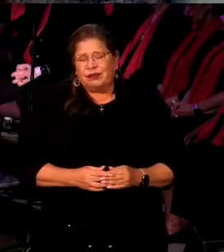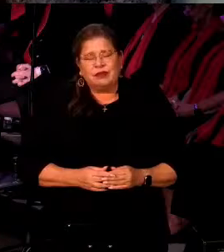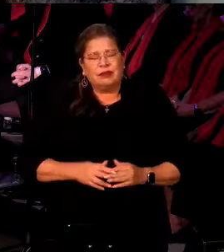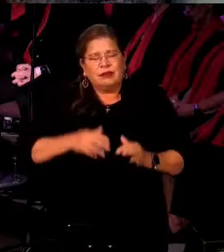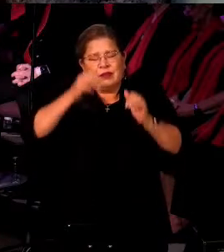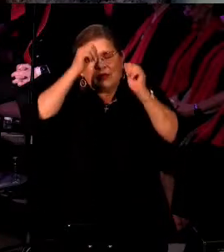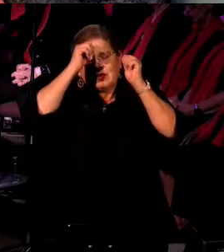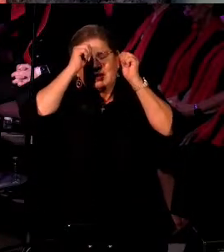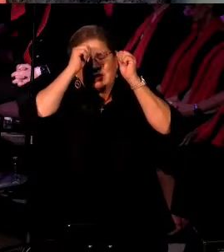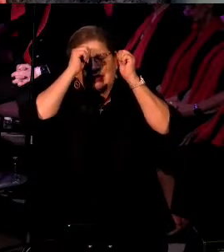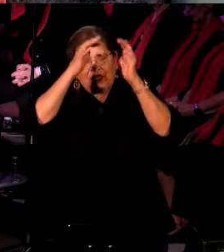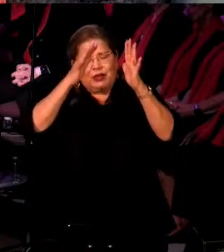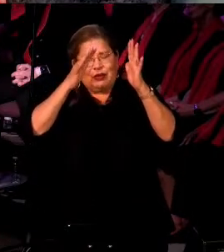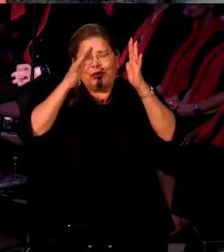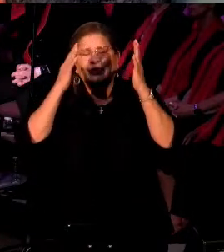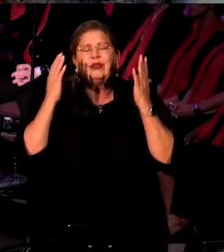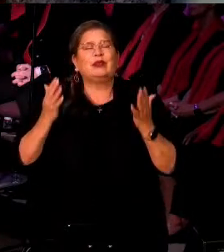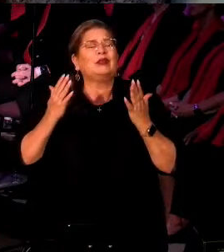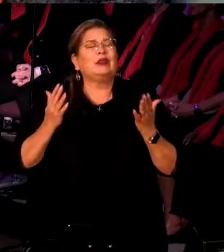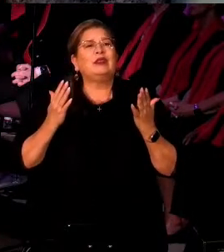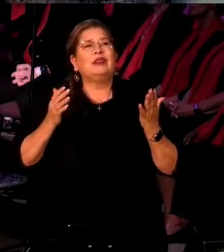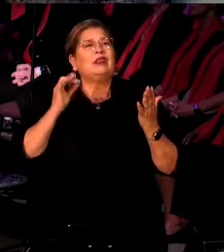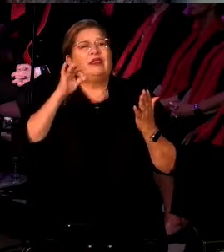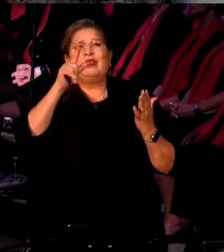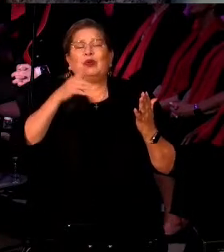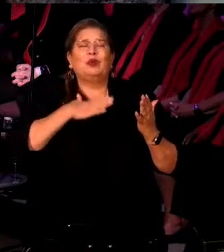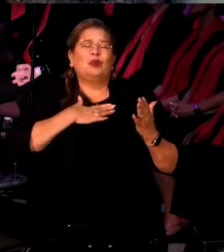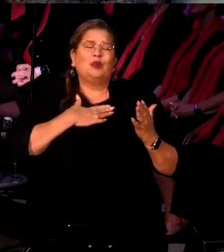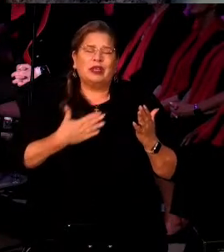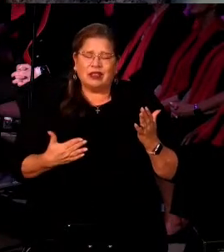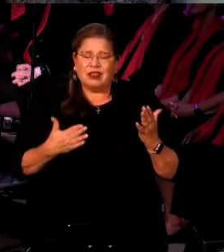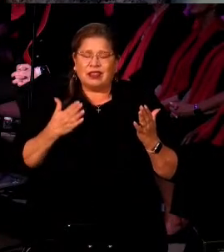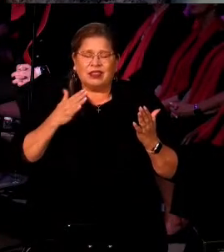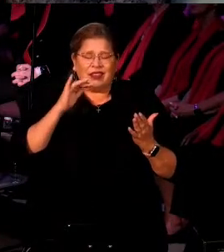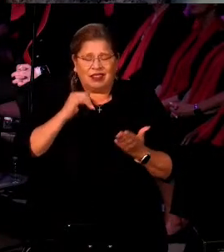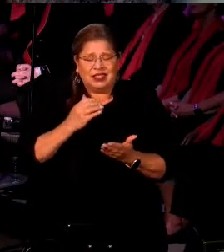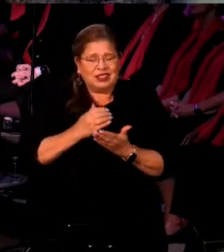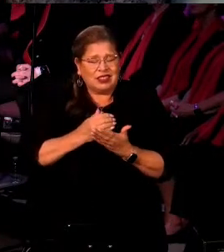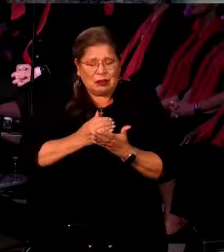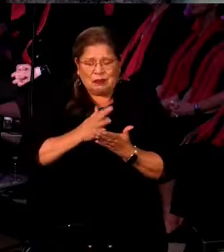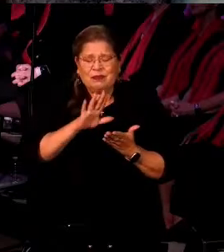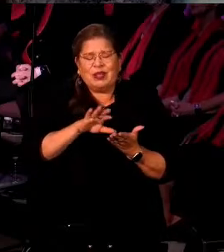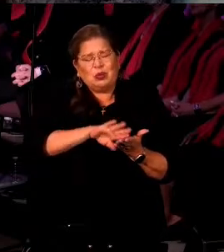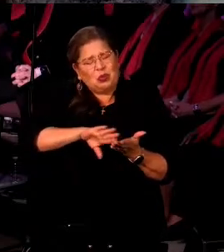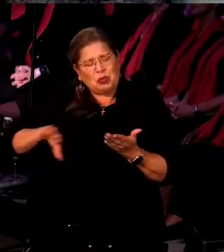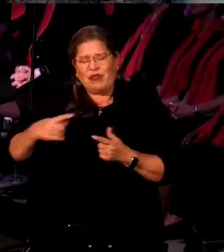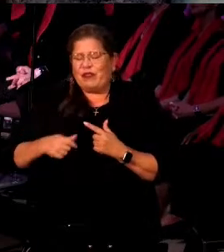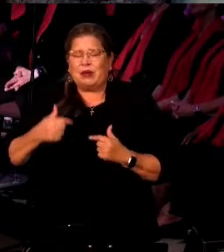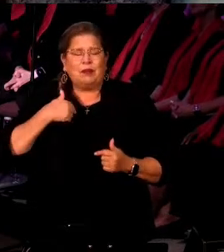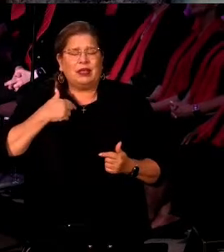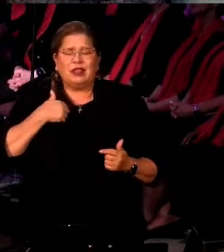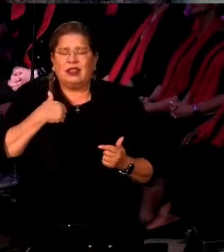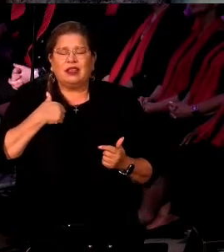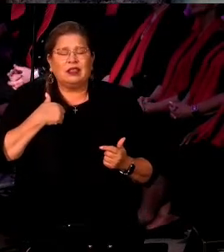Father, if you are willing, remove this cup from me.